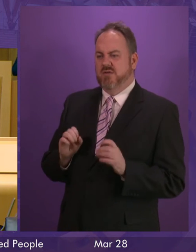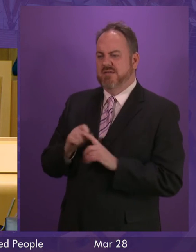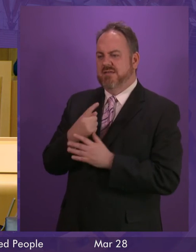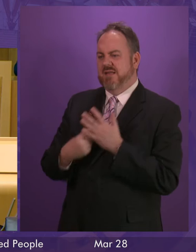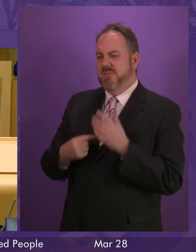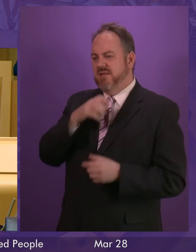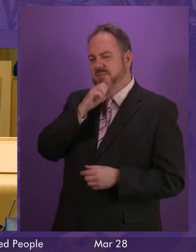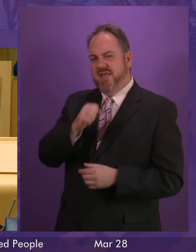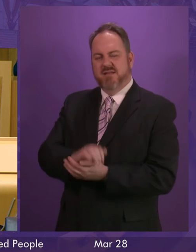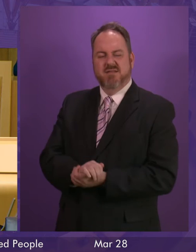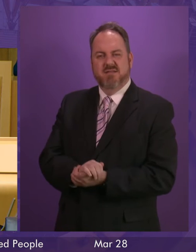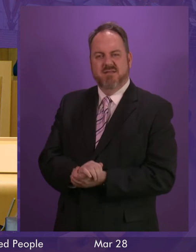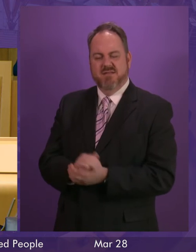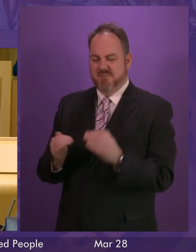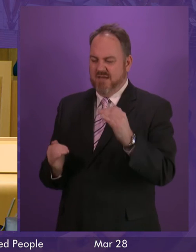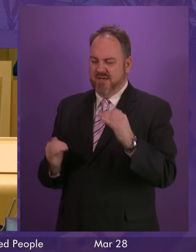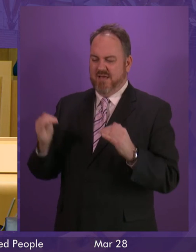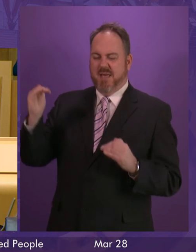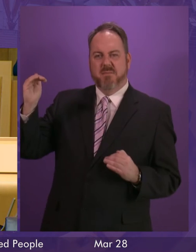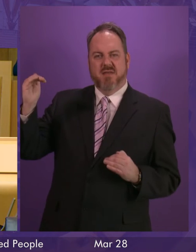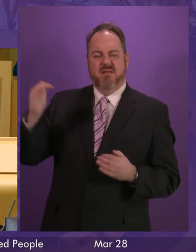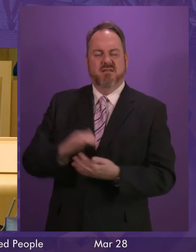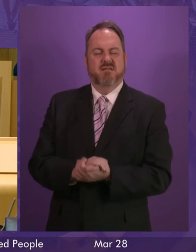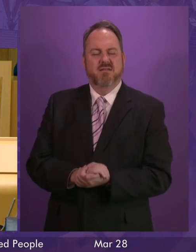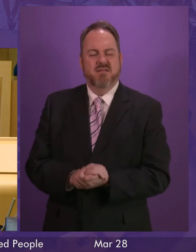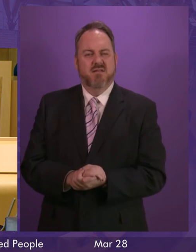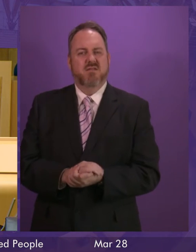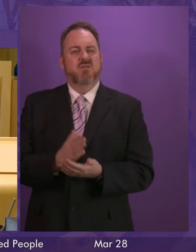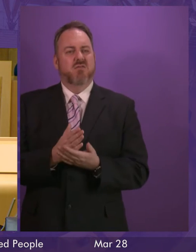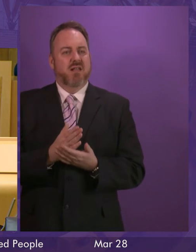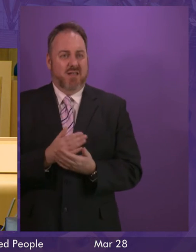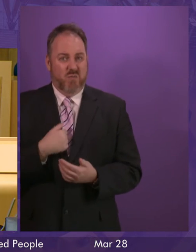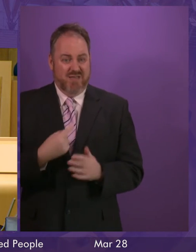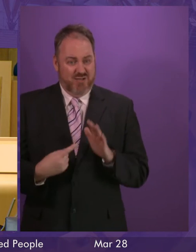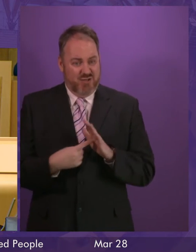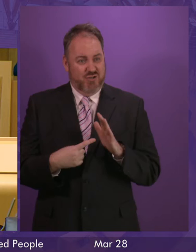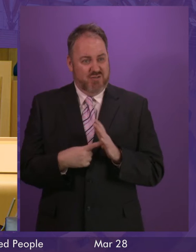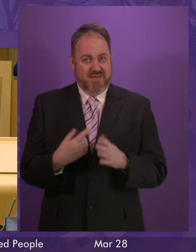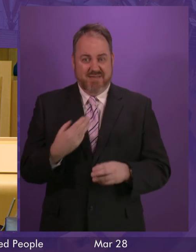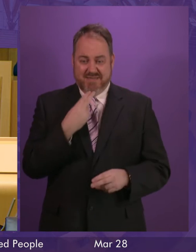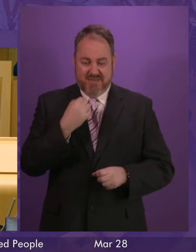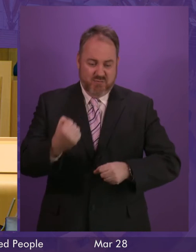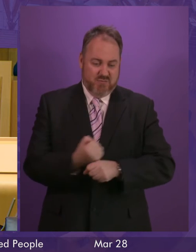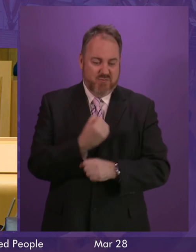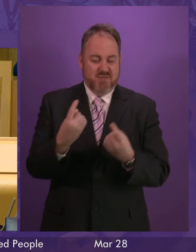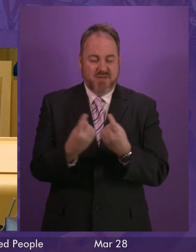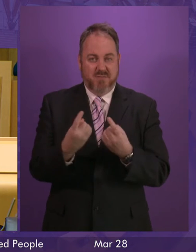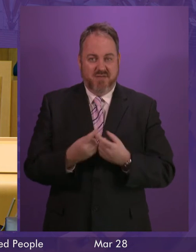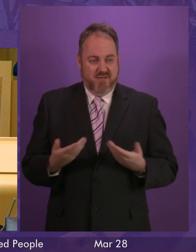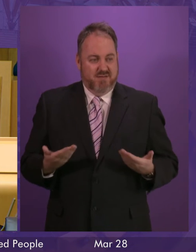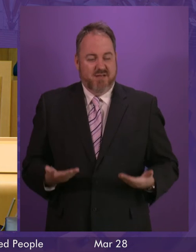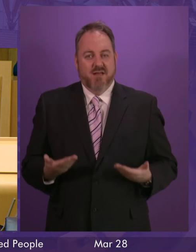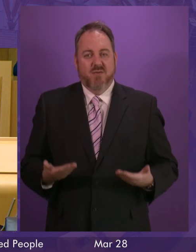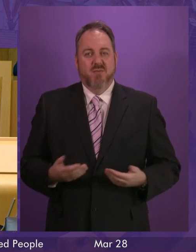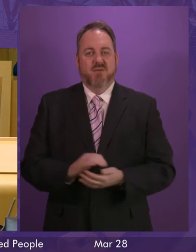women. So despite the urgent need for action, the target for achieving this ambition set out in the